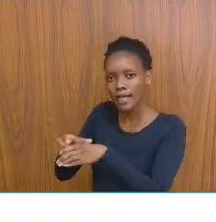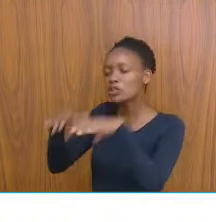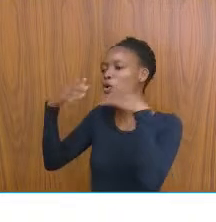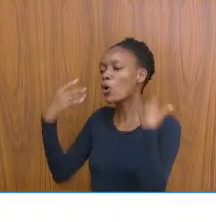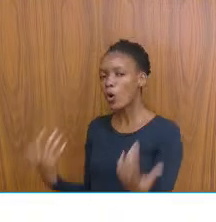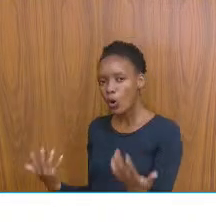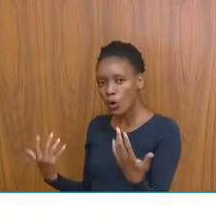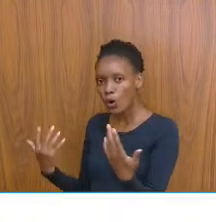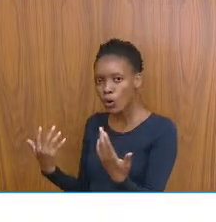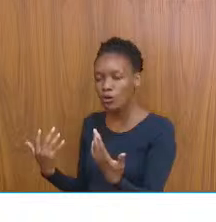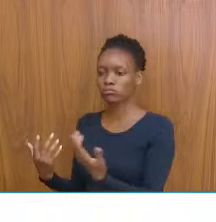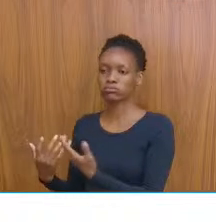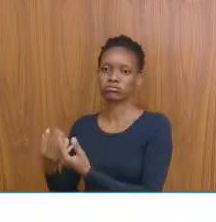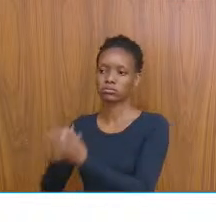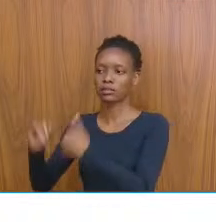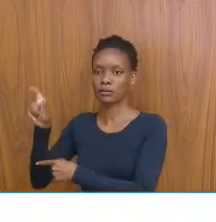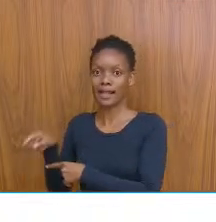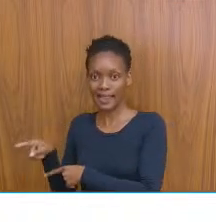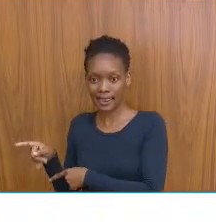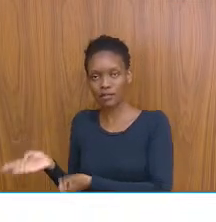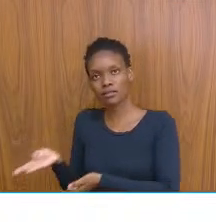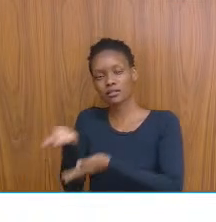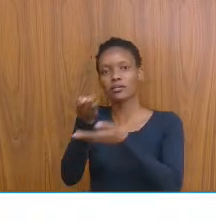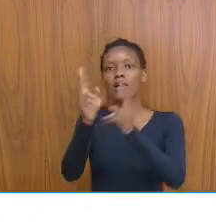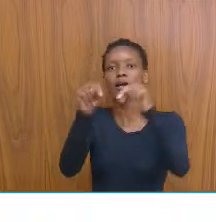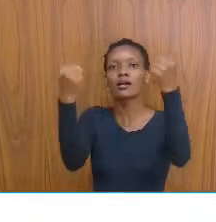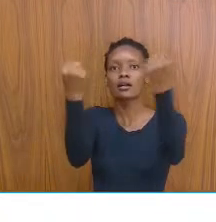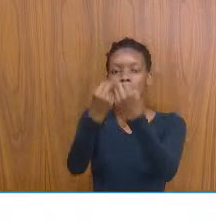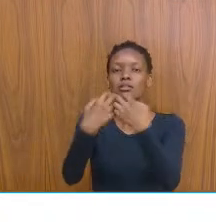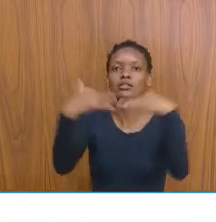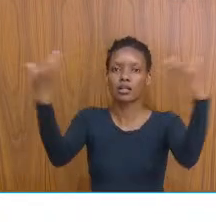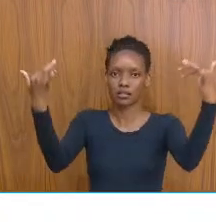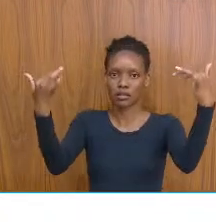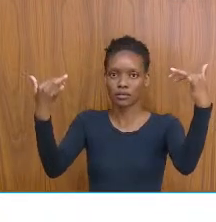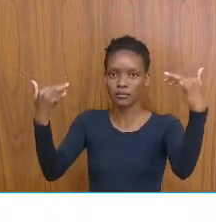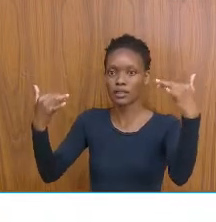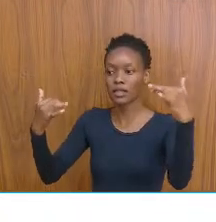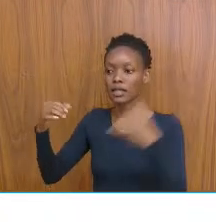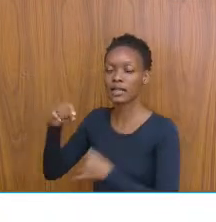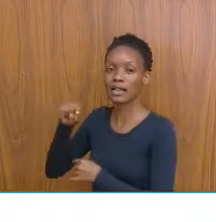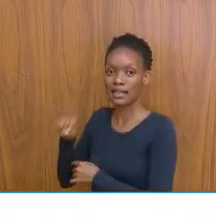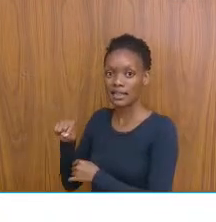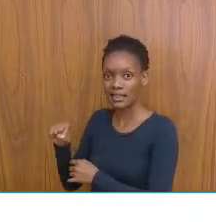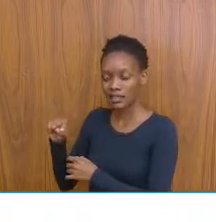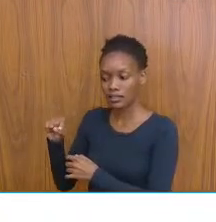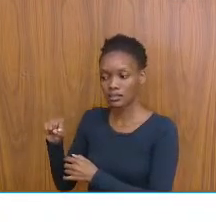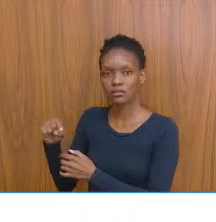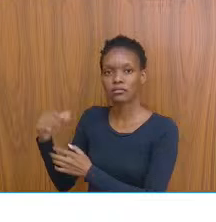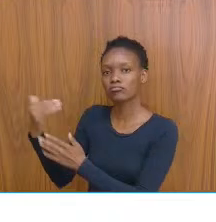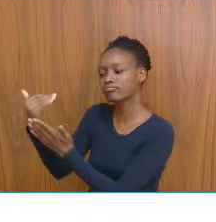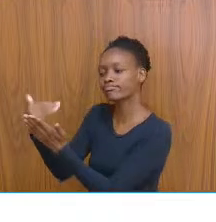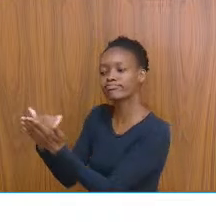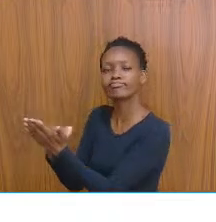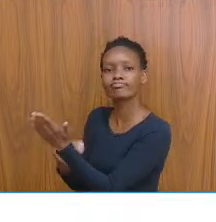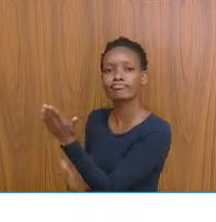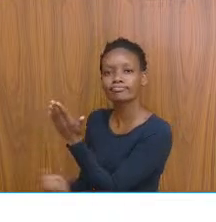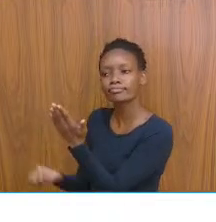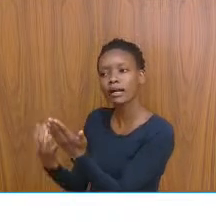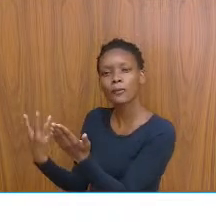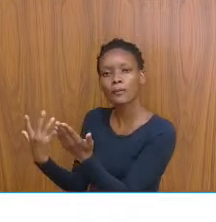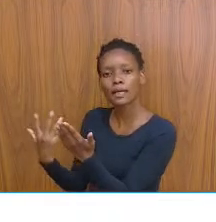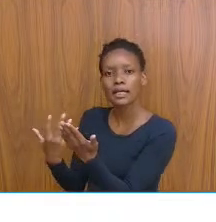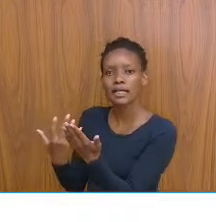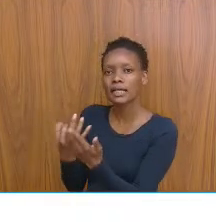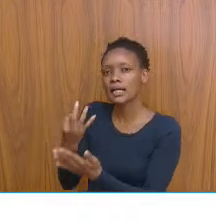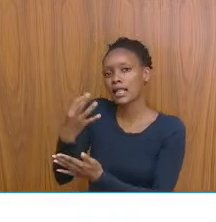Assembly. The number of contestants on these regional ballots range from